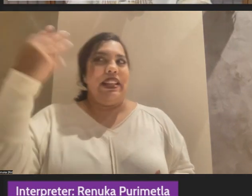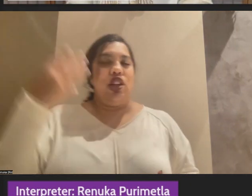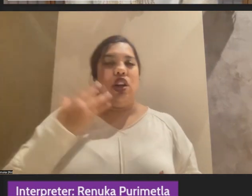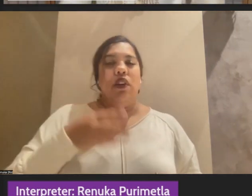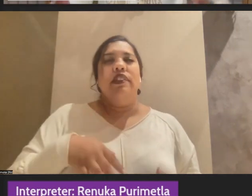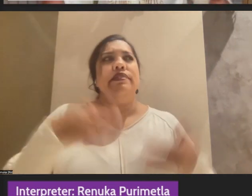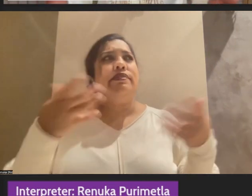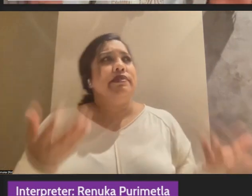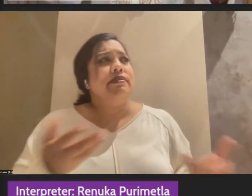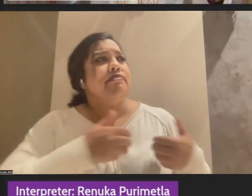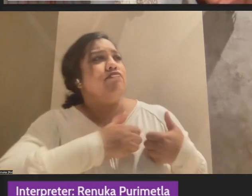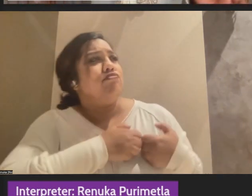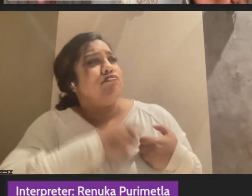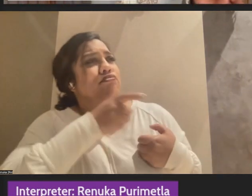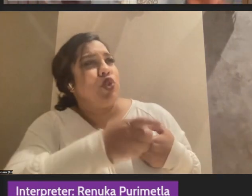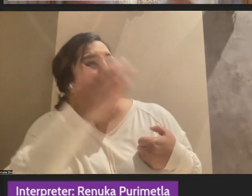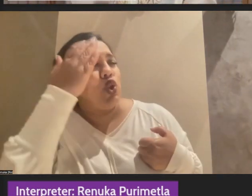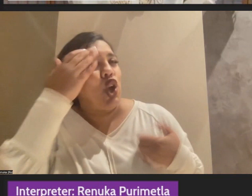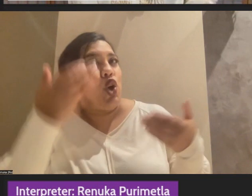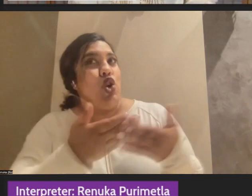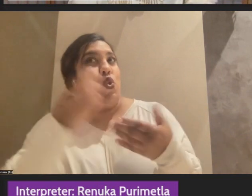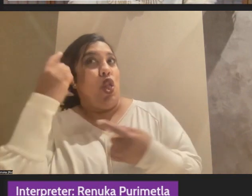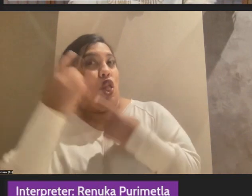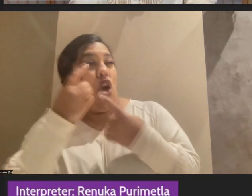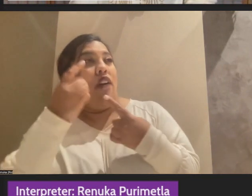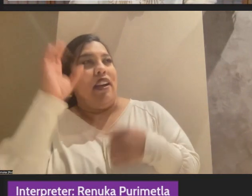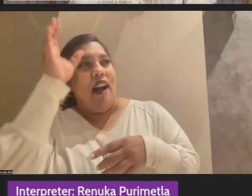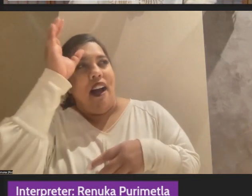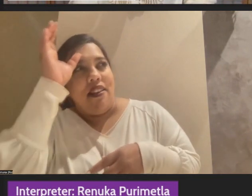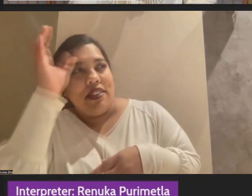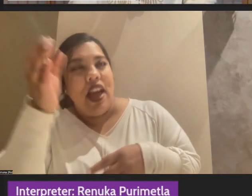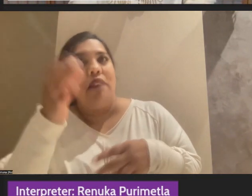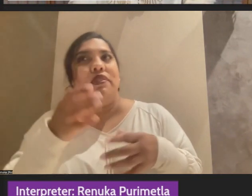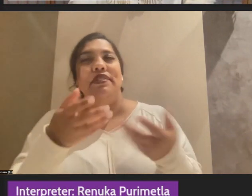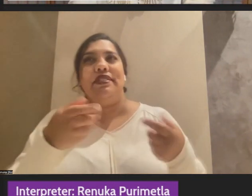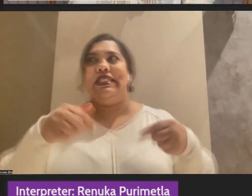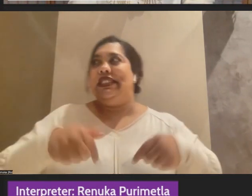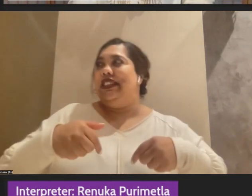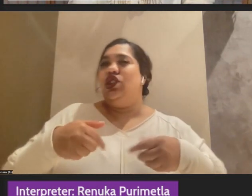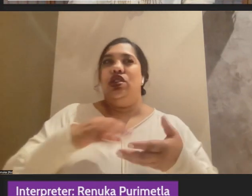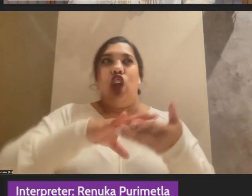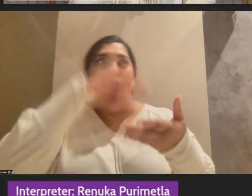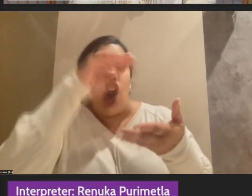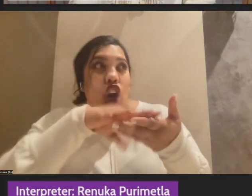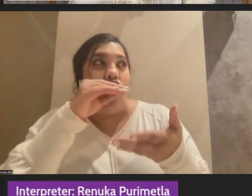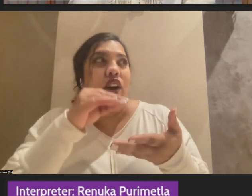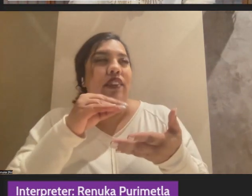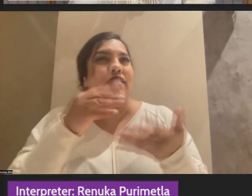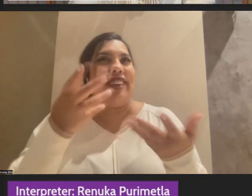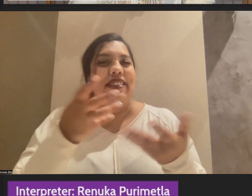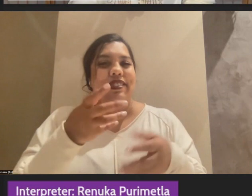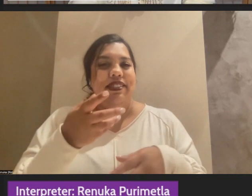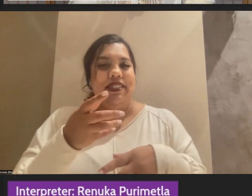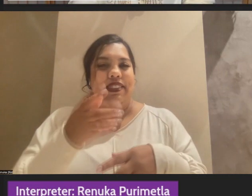of being here to learn is a false notion based upon an anthropomorphic God?